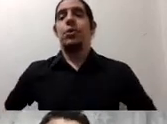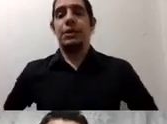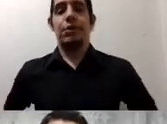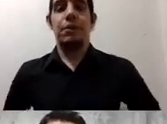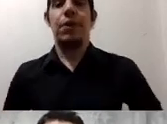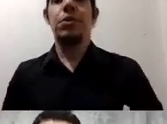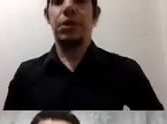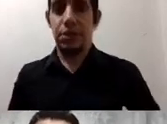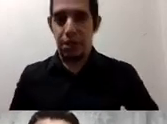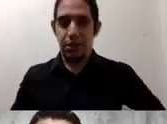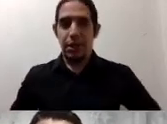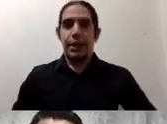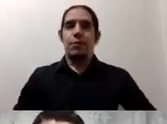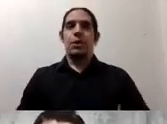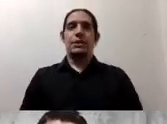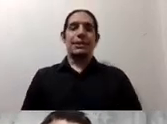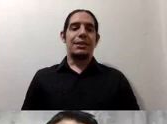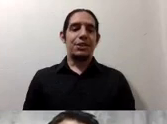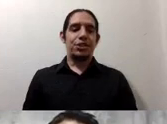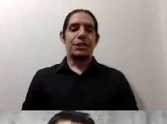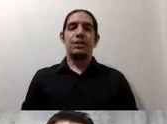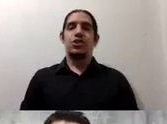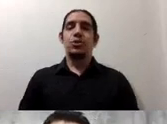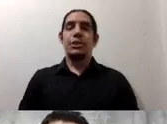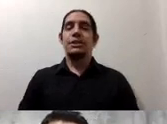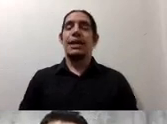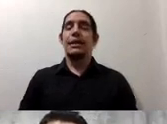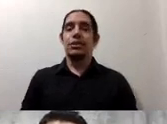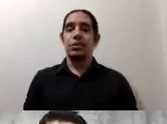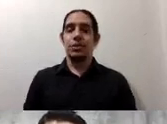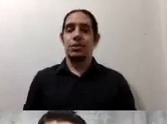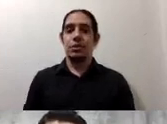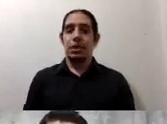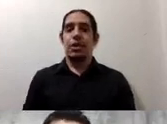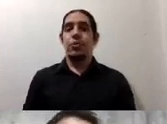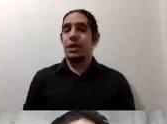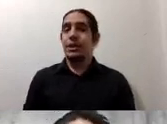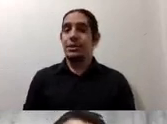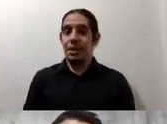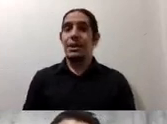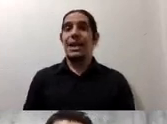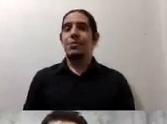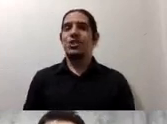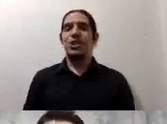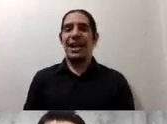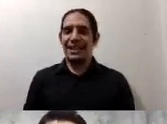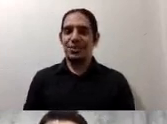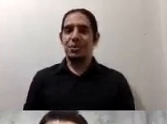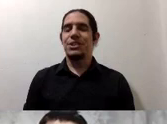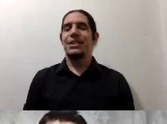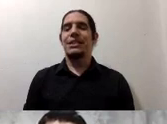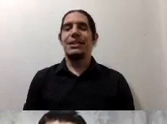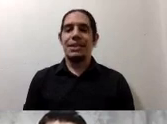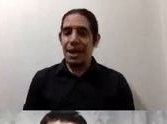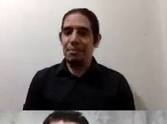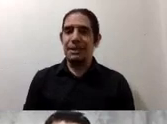Another point that we focused on was the teachers and students' attitudes. Regarding language